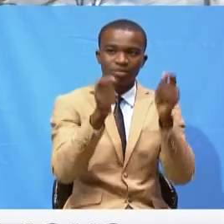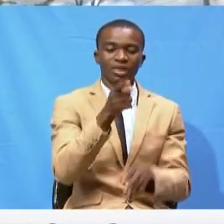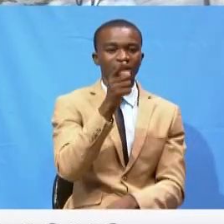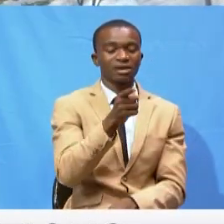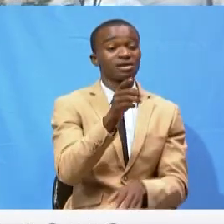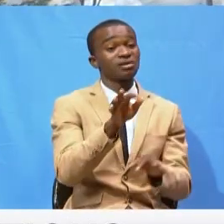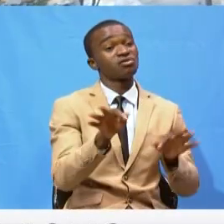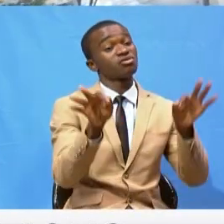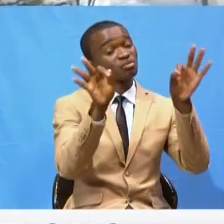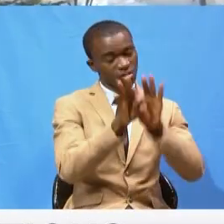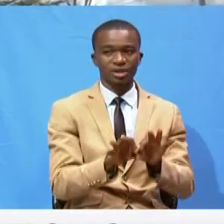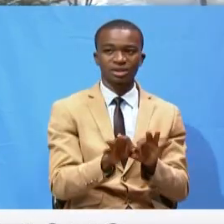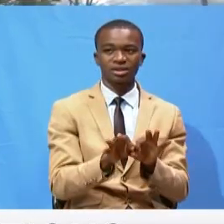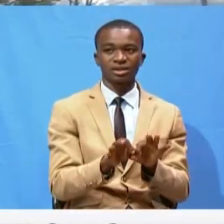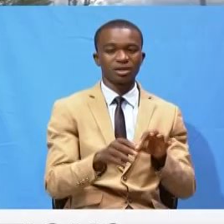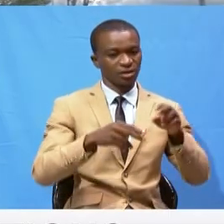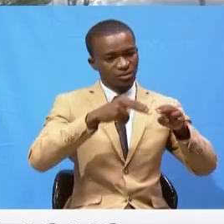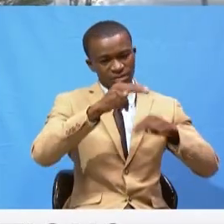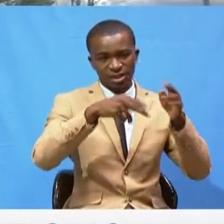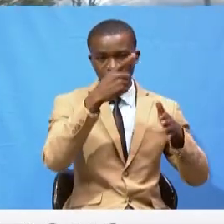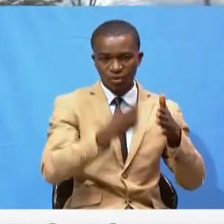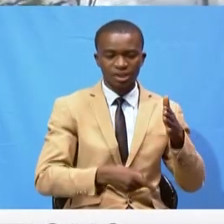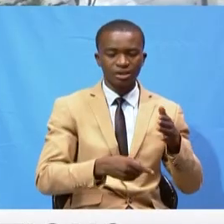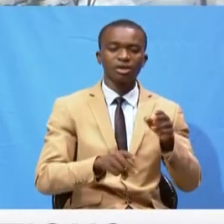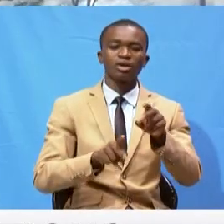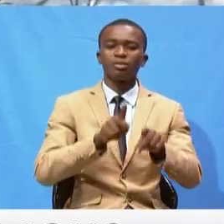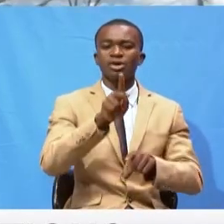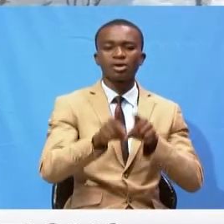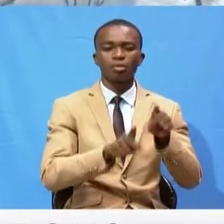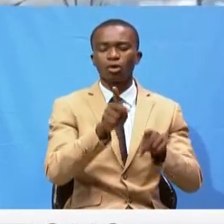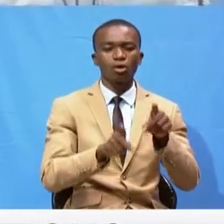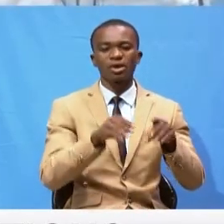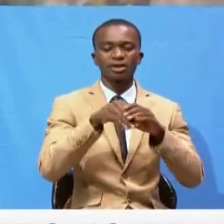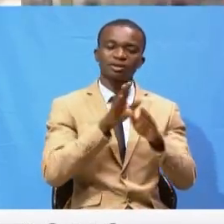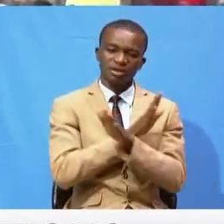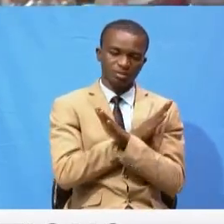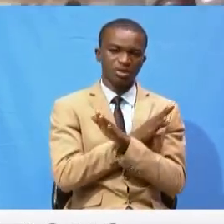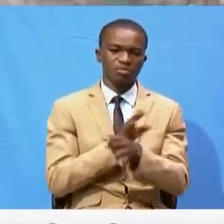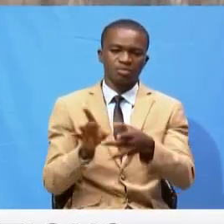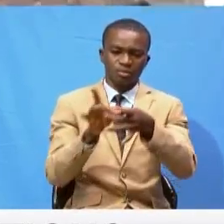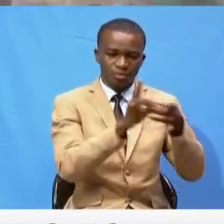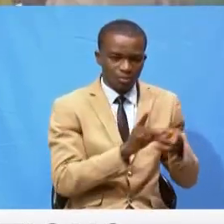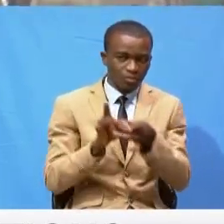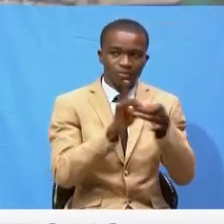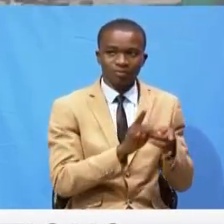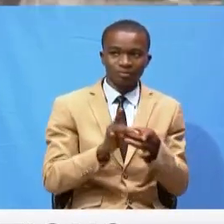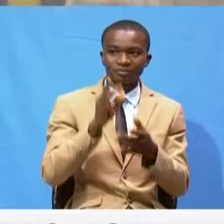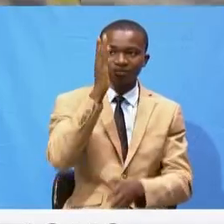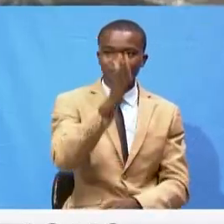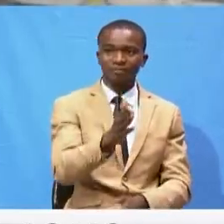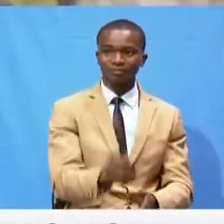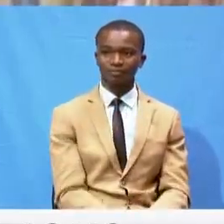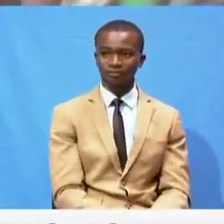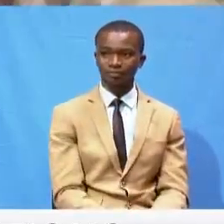is going to bring a lot of unity to this country. And we just have a reporting for